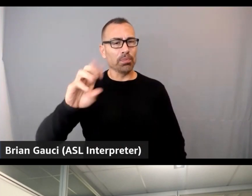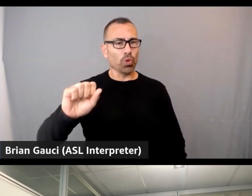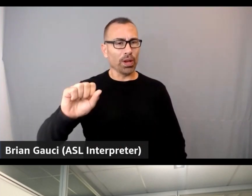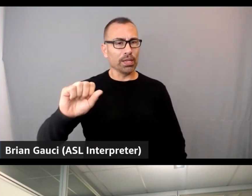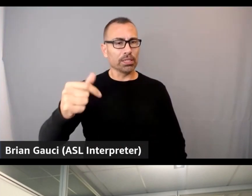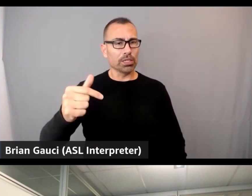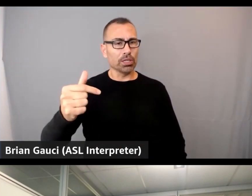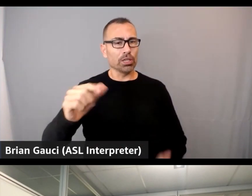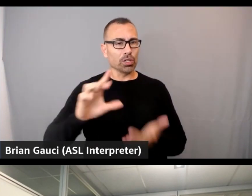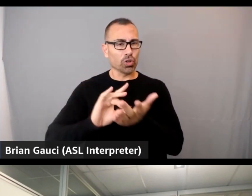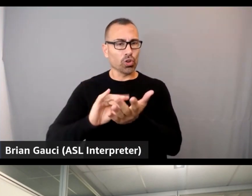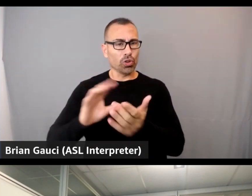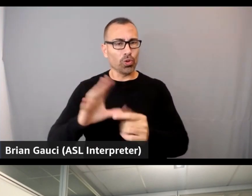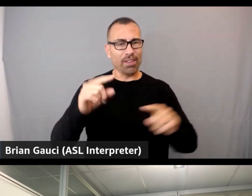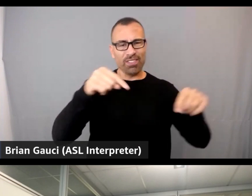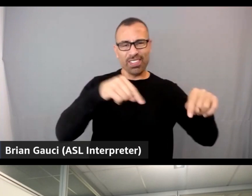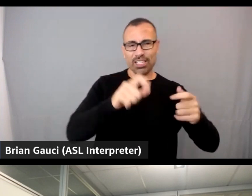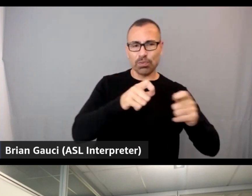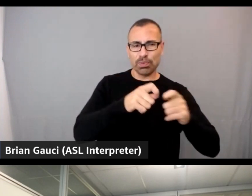You mean for the